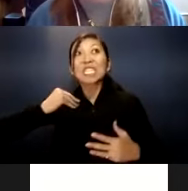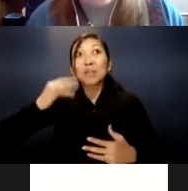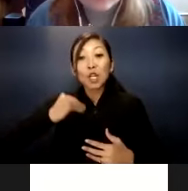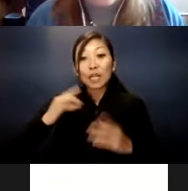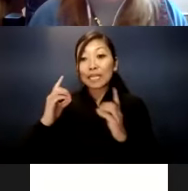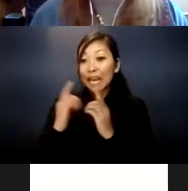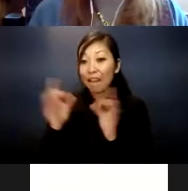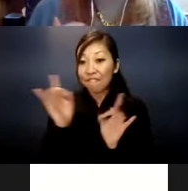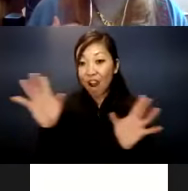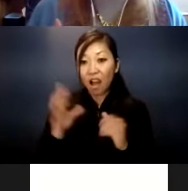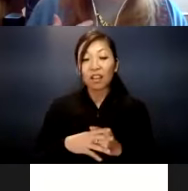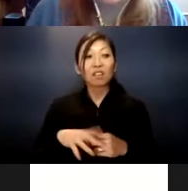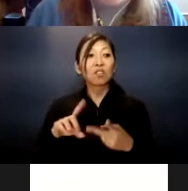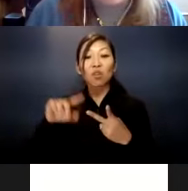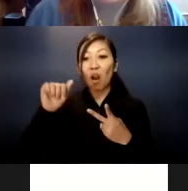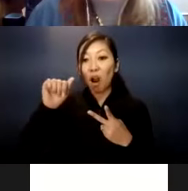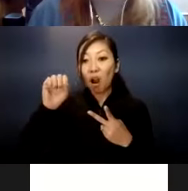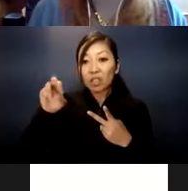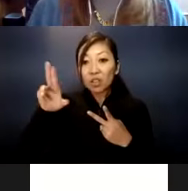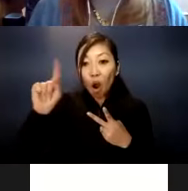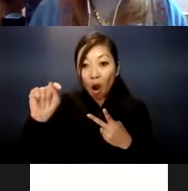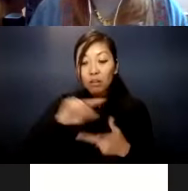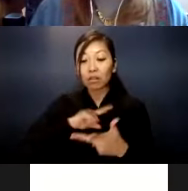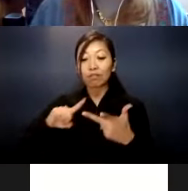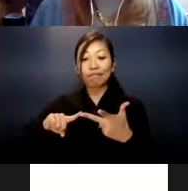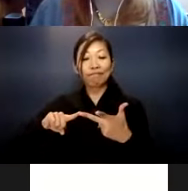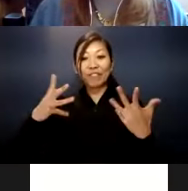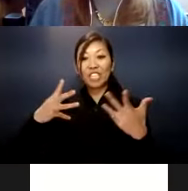hey, I was assaulted, or this thing happened to me,